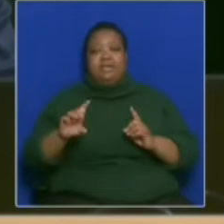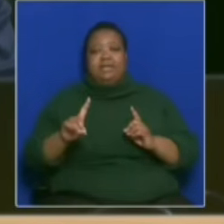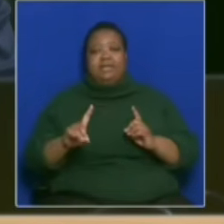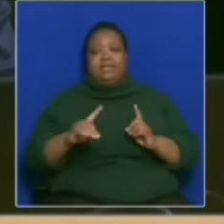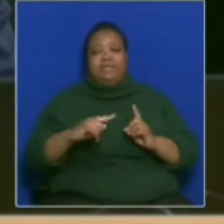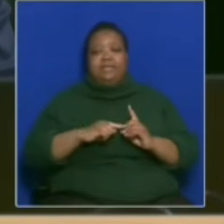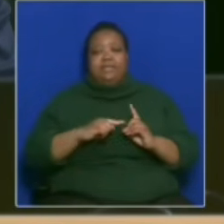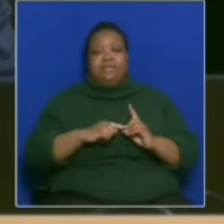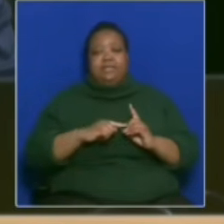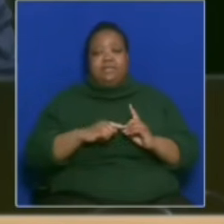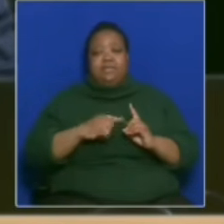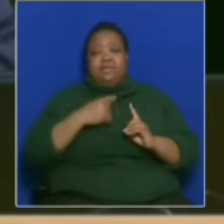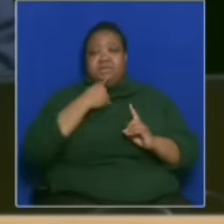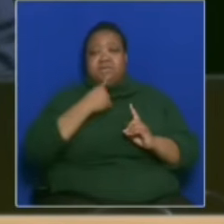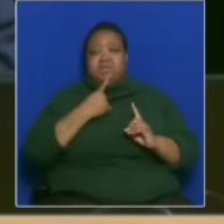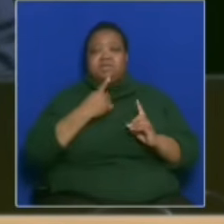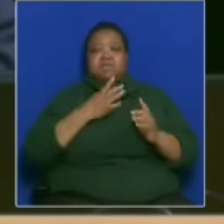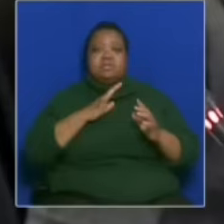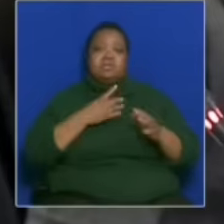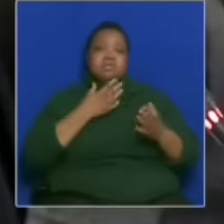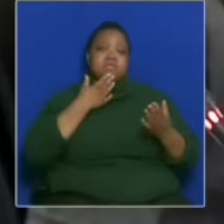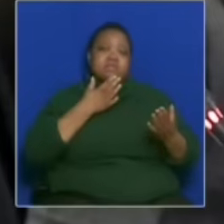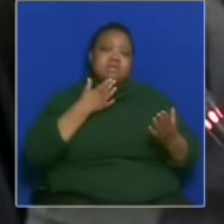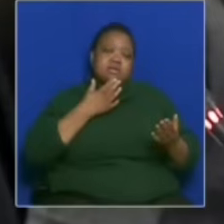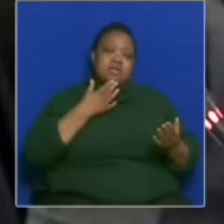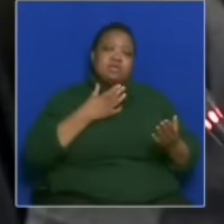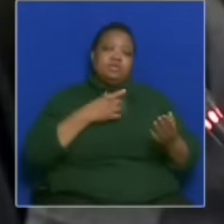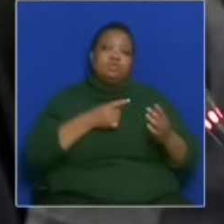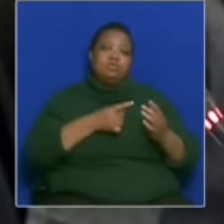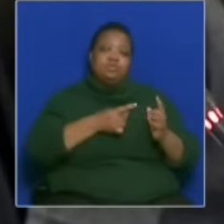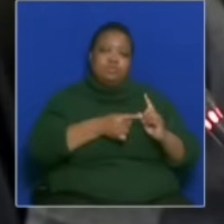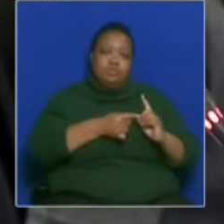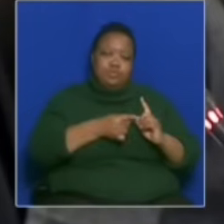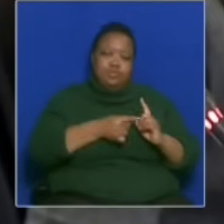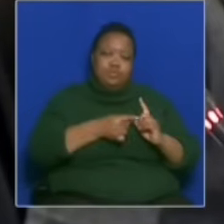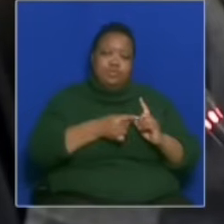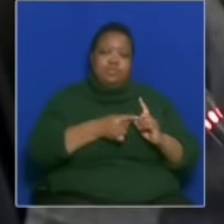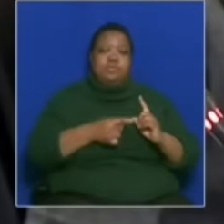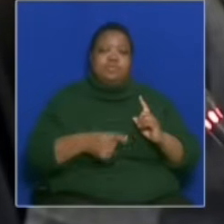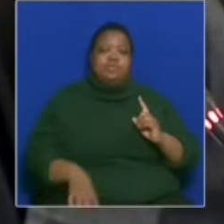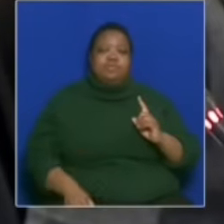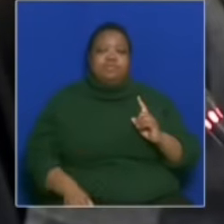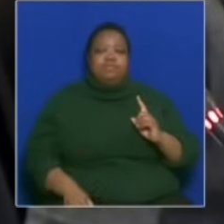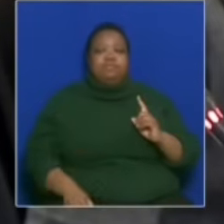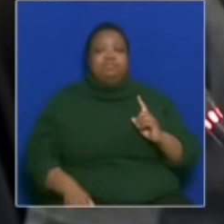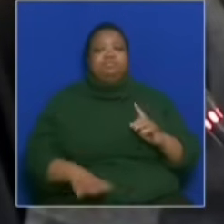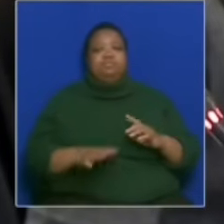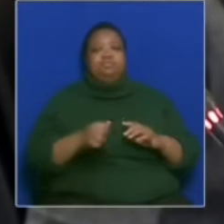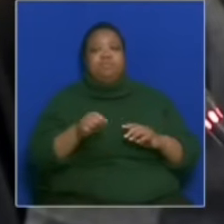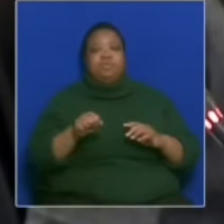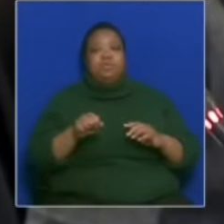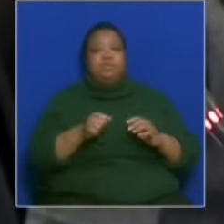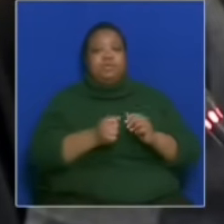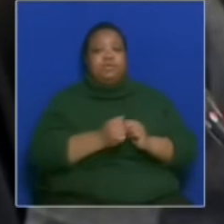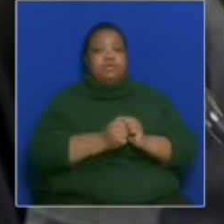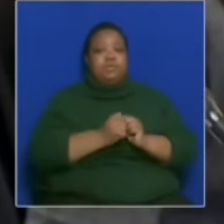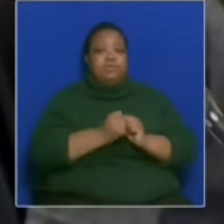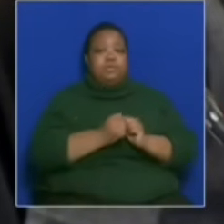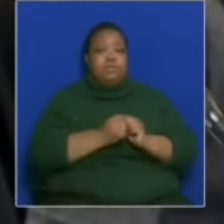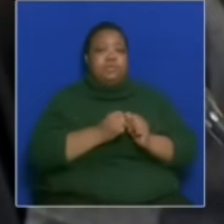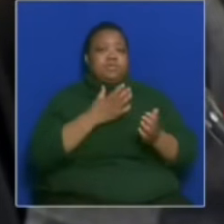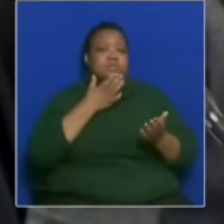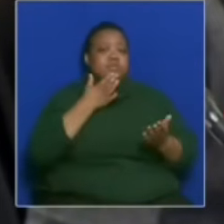saying all thanks to you, basically. Indeed. No, my brew, Jazakallah to you. Yes, Thanks to you.